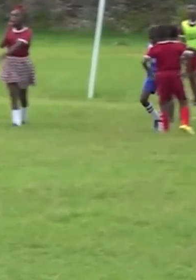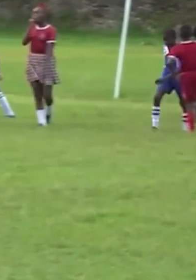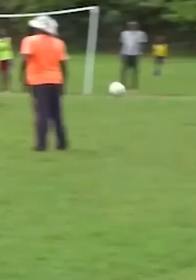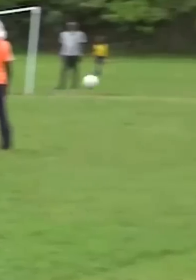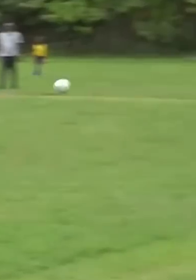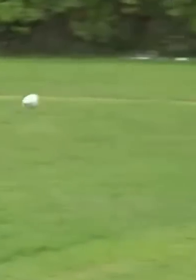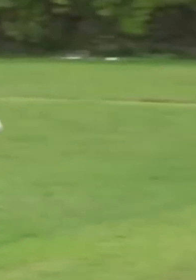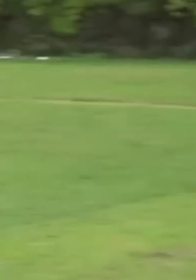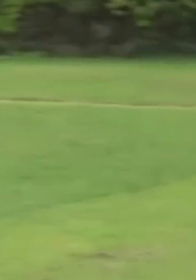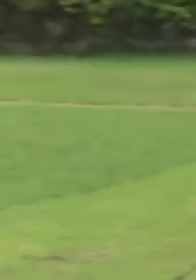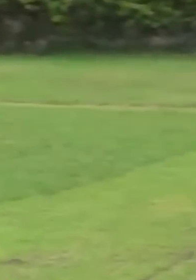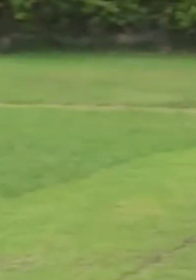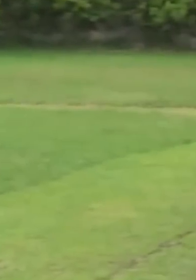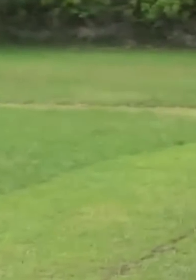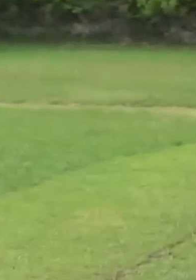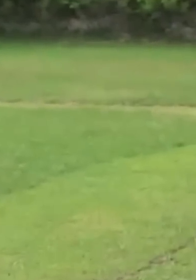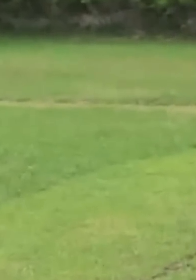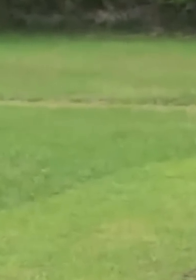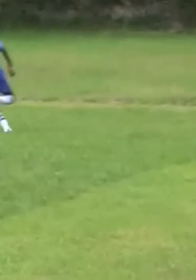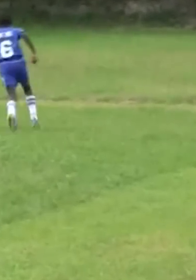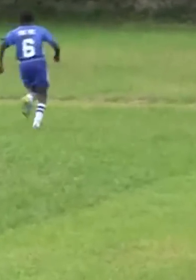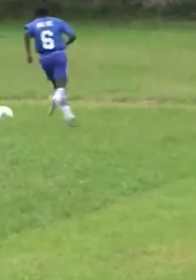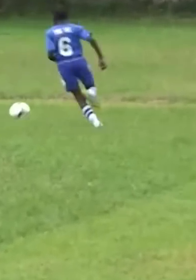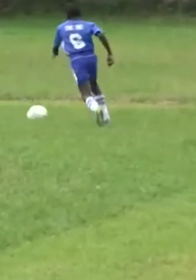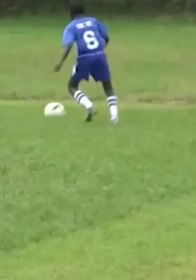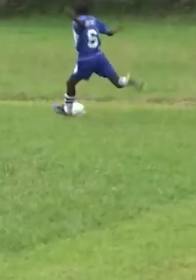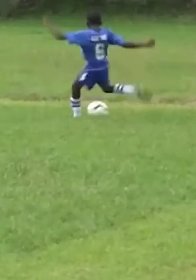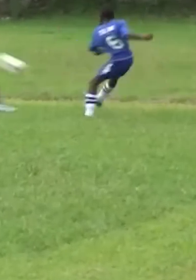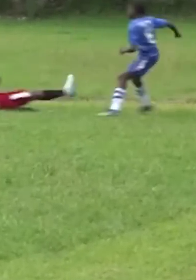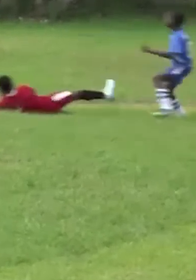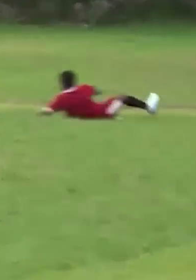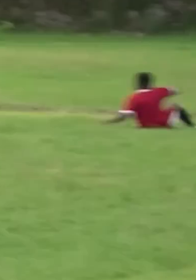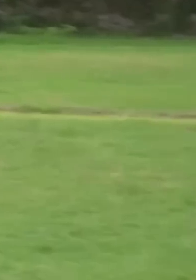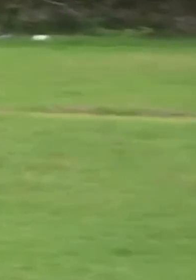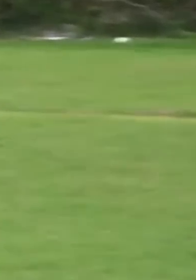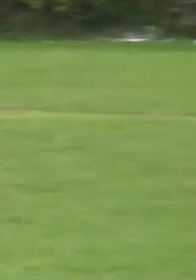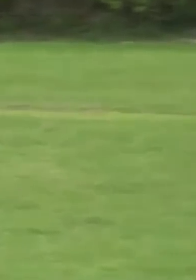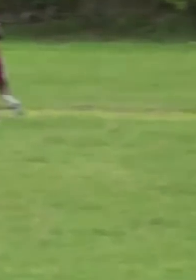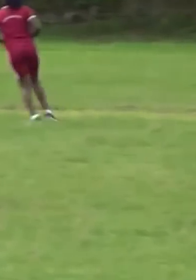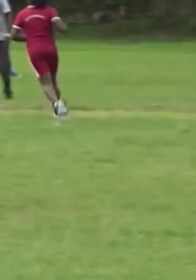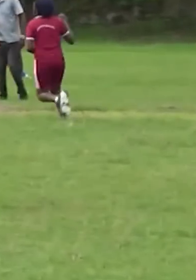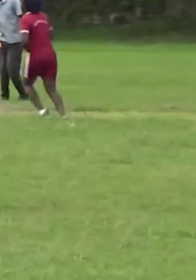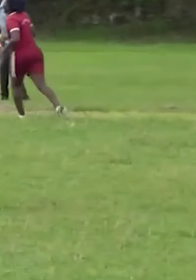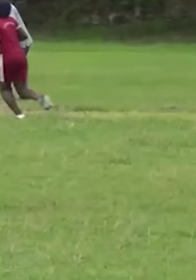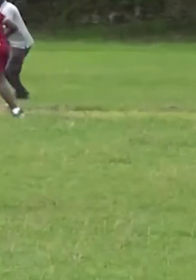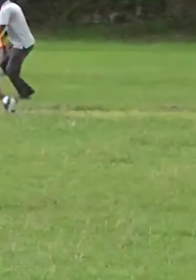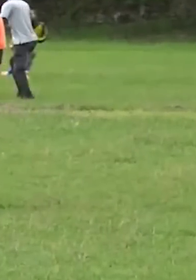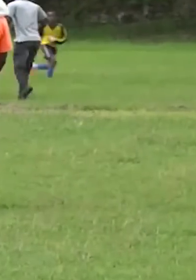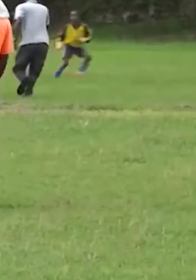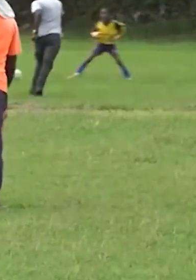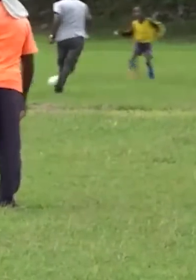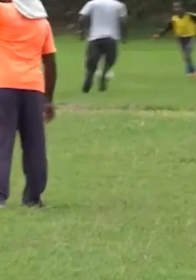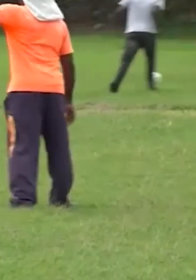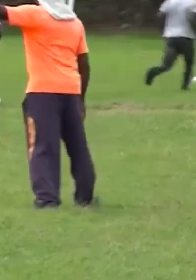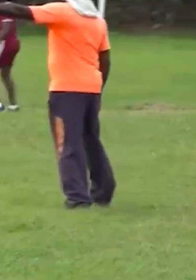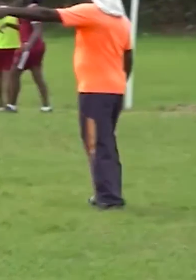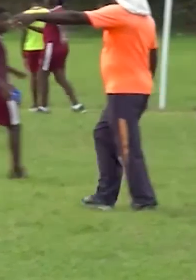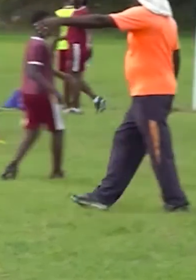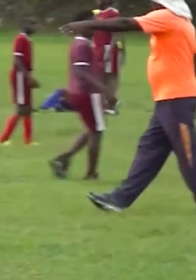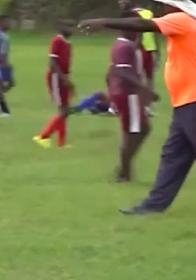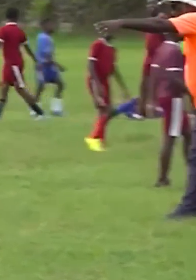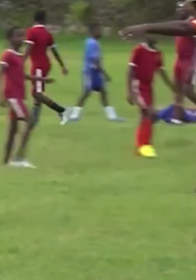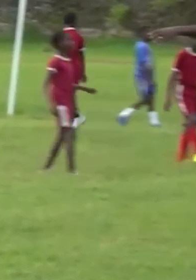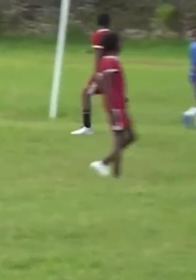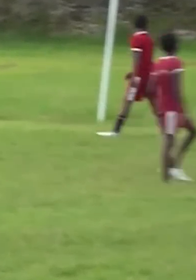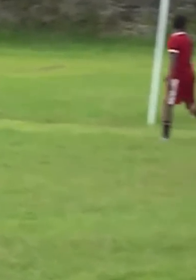now. Maynard, who netted 6 goals, was definitely in the mood. This is a brilliant cross into the box, and guess who is on the end